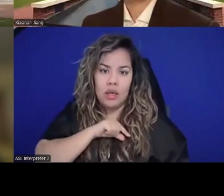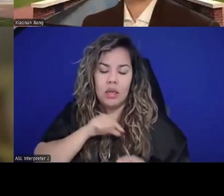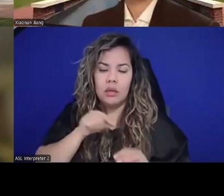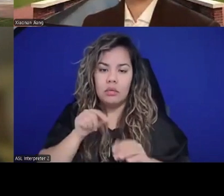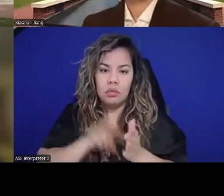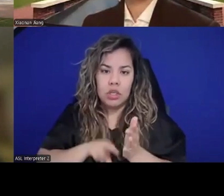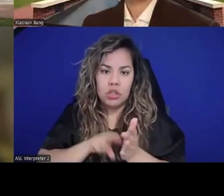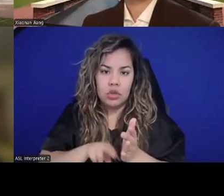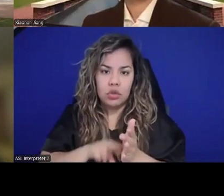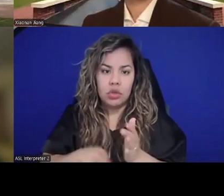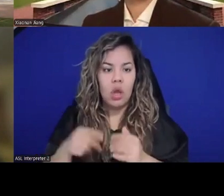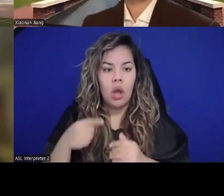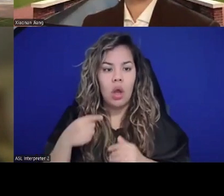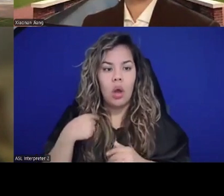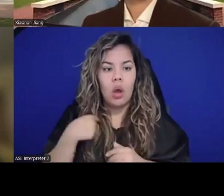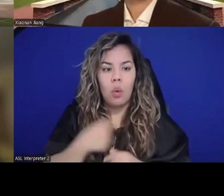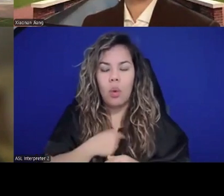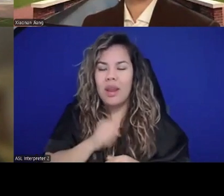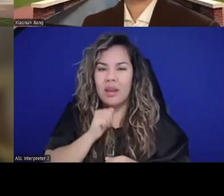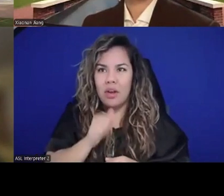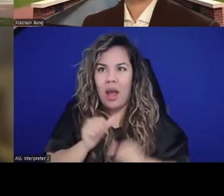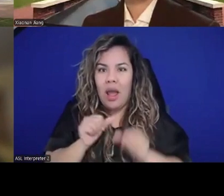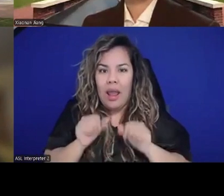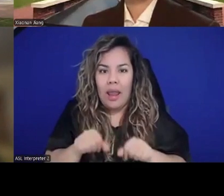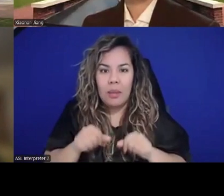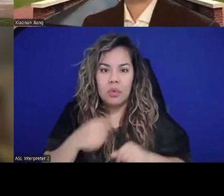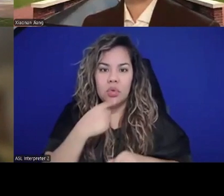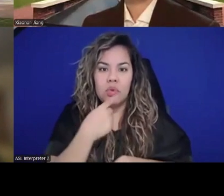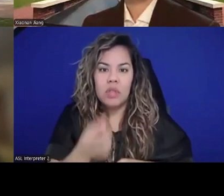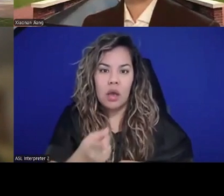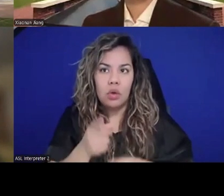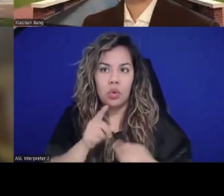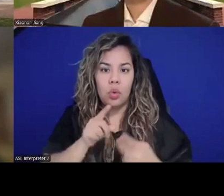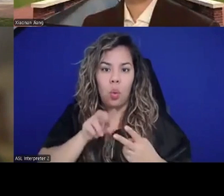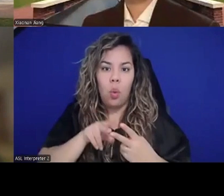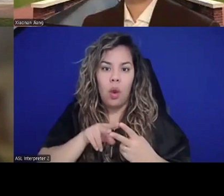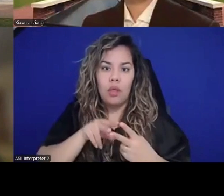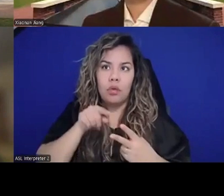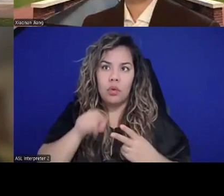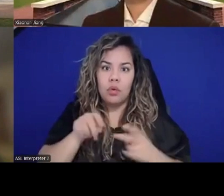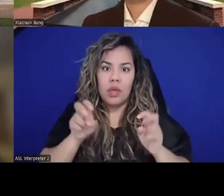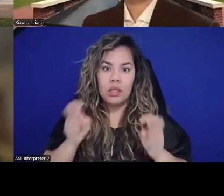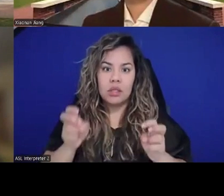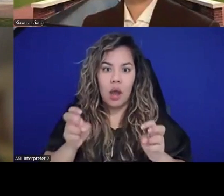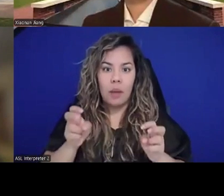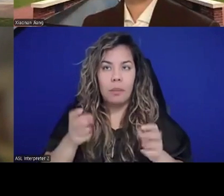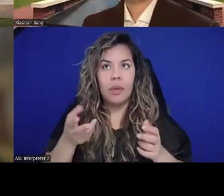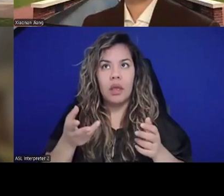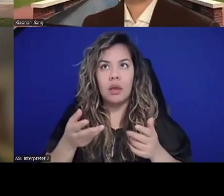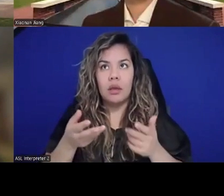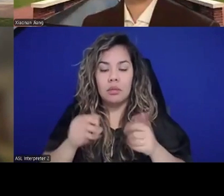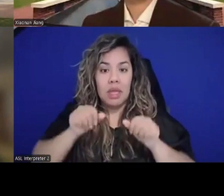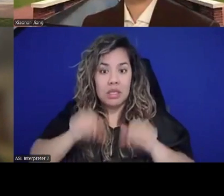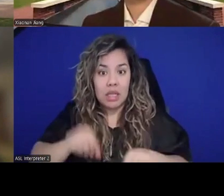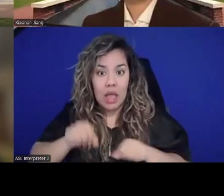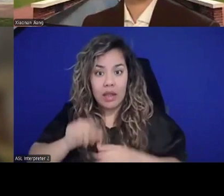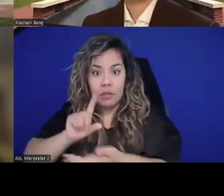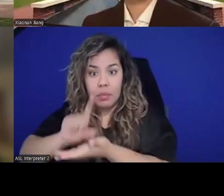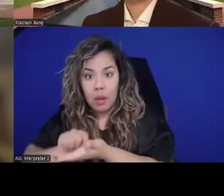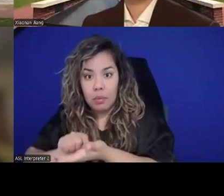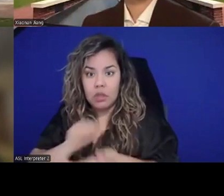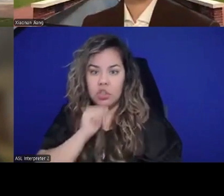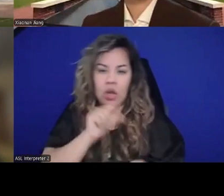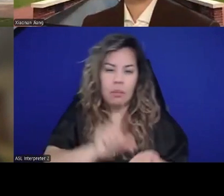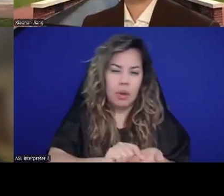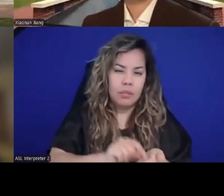able to tell you, for example, whether that topics will likely to be published or not, because we don't